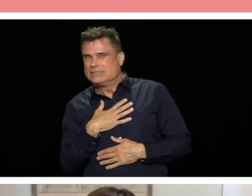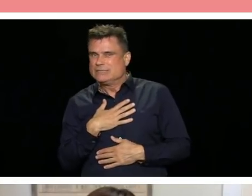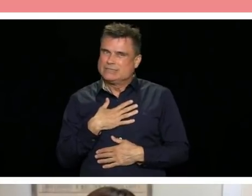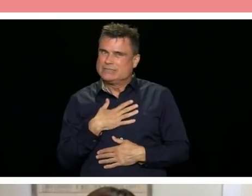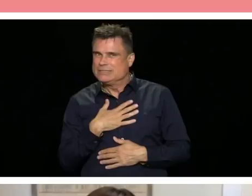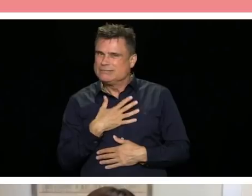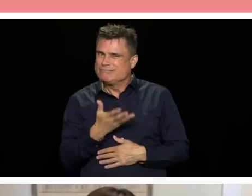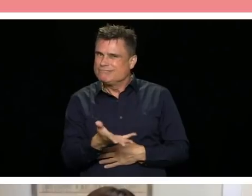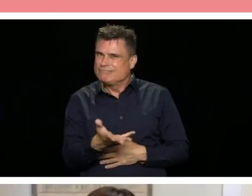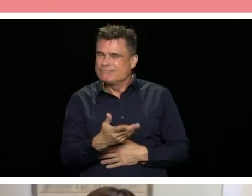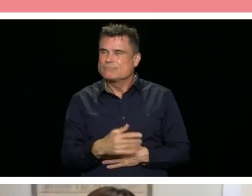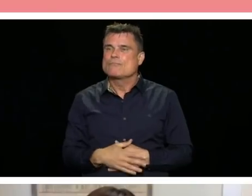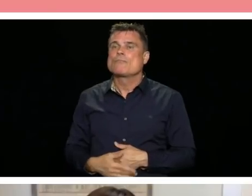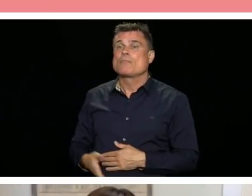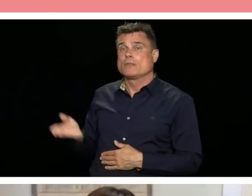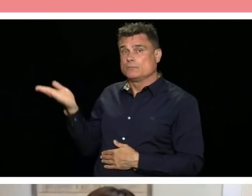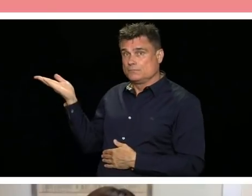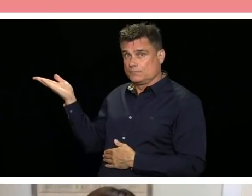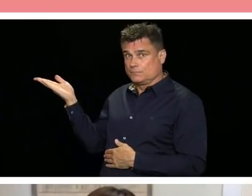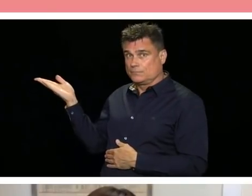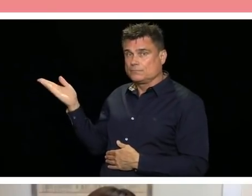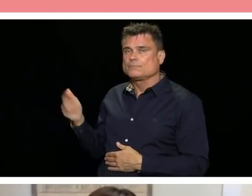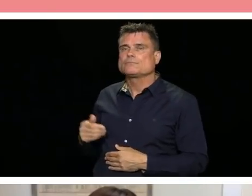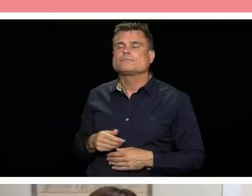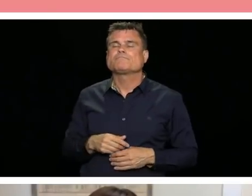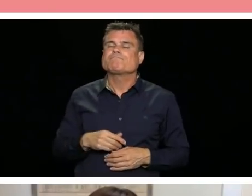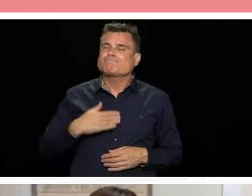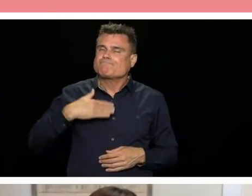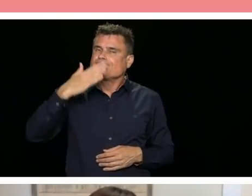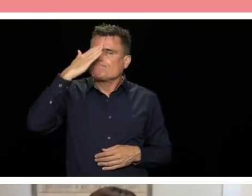system going, to keep some of our